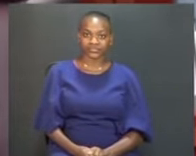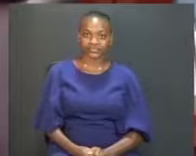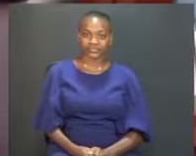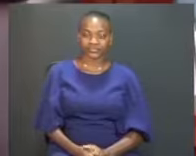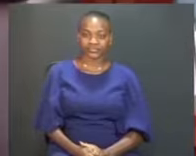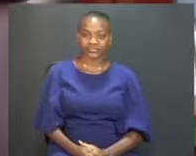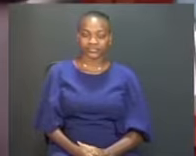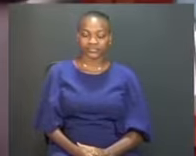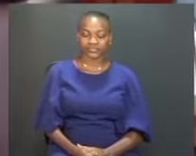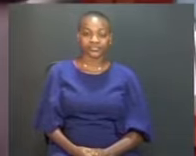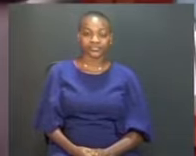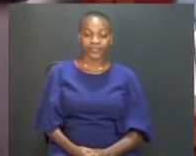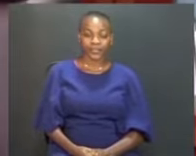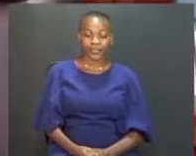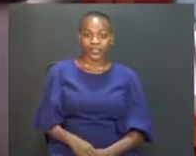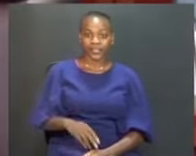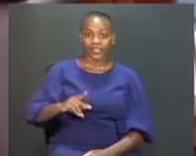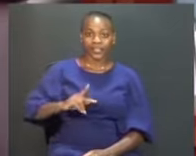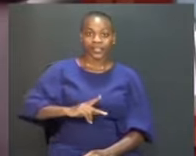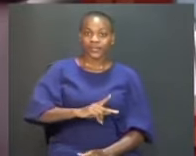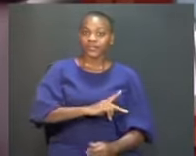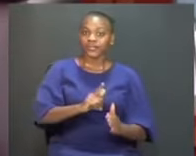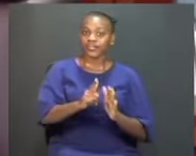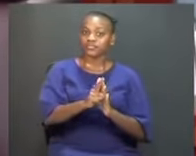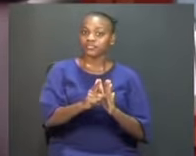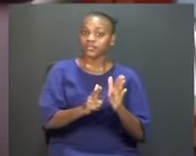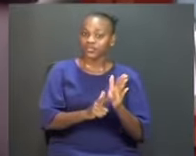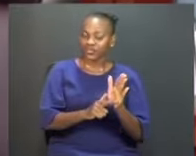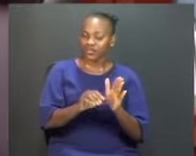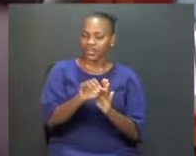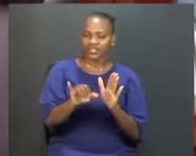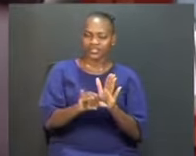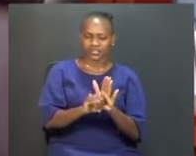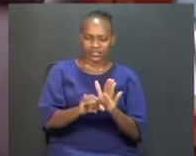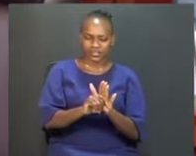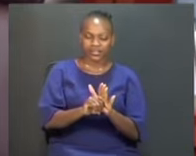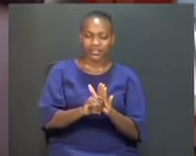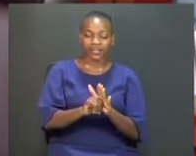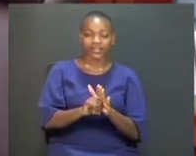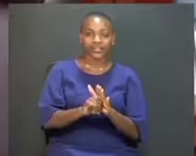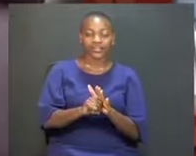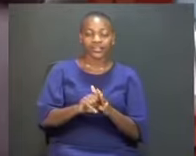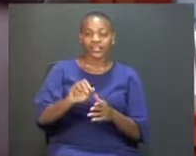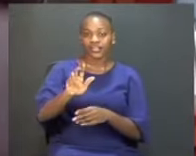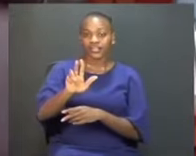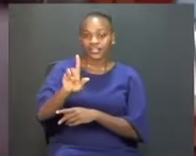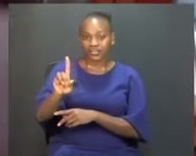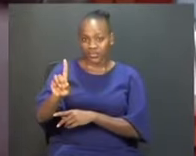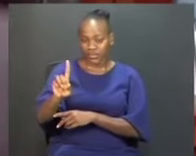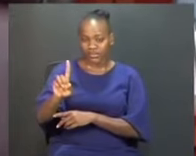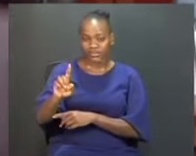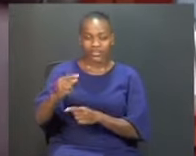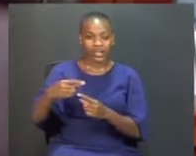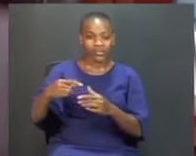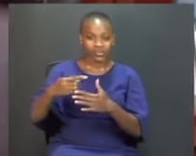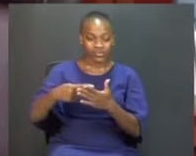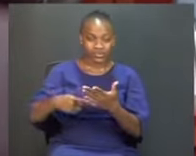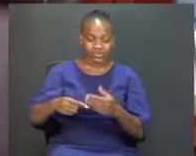our standing orders provide in Order 31, which deals with